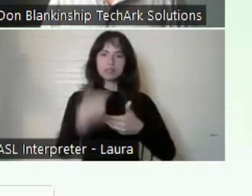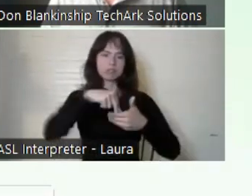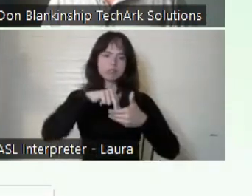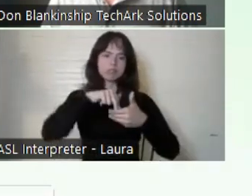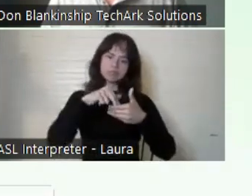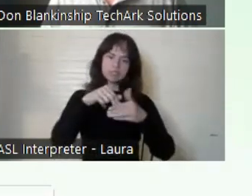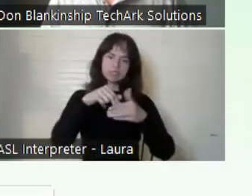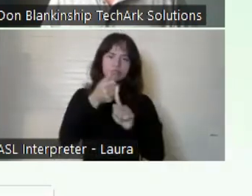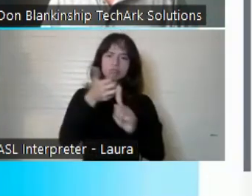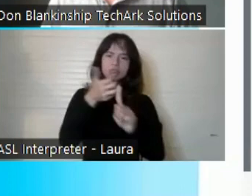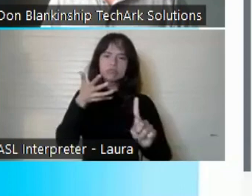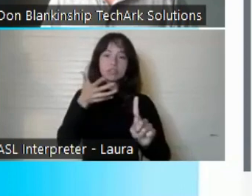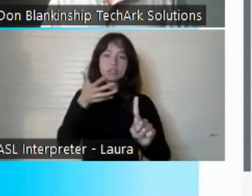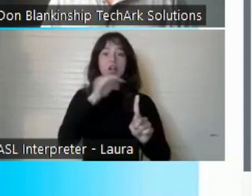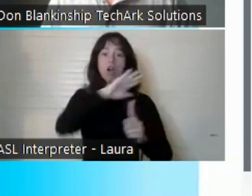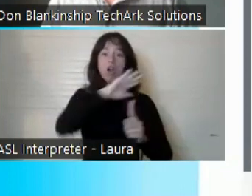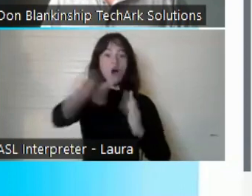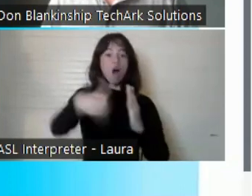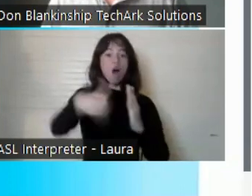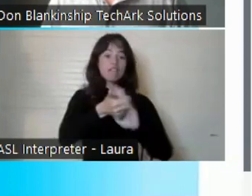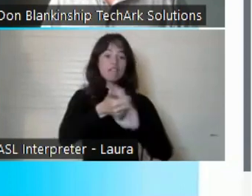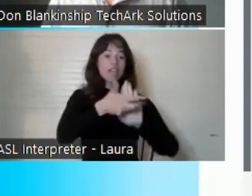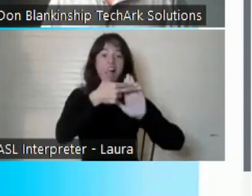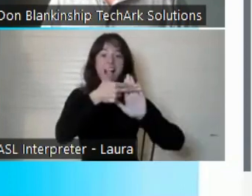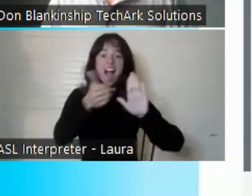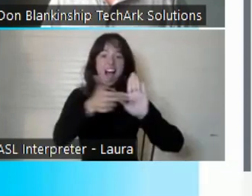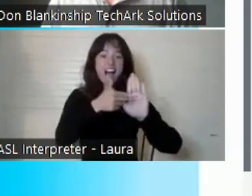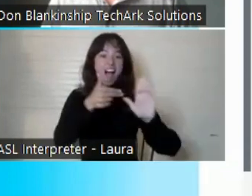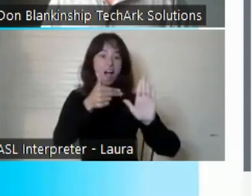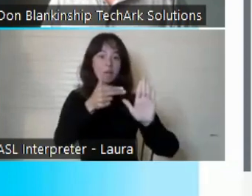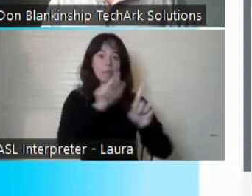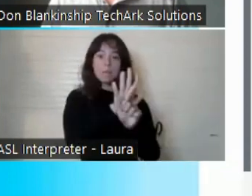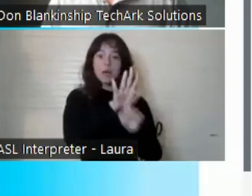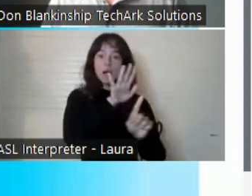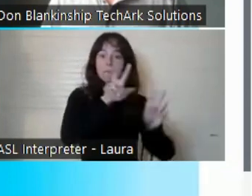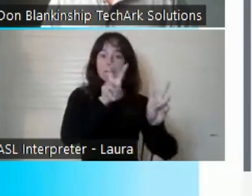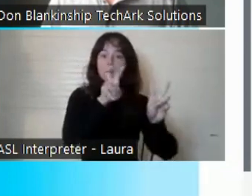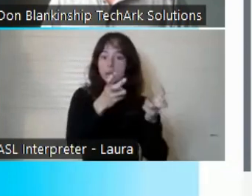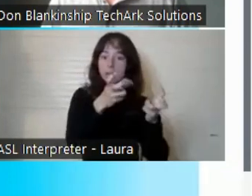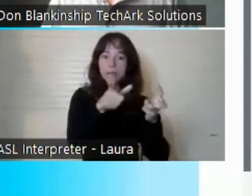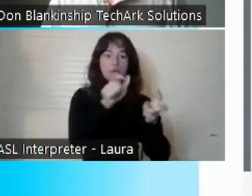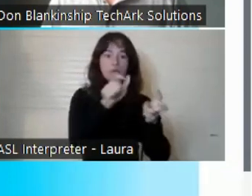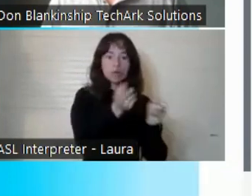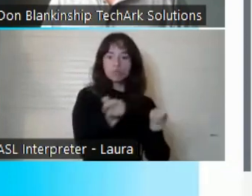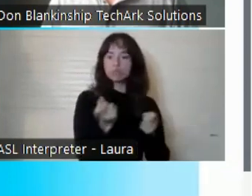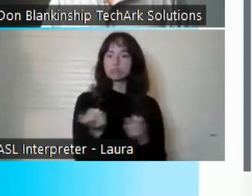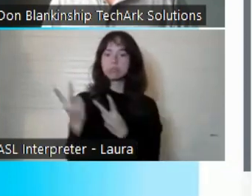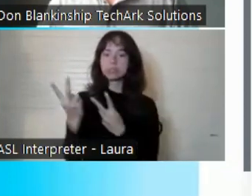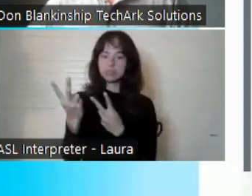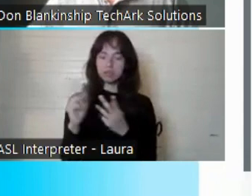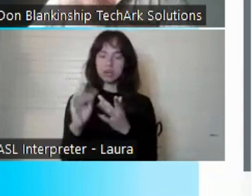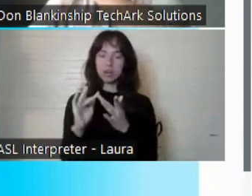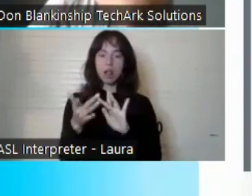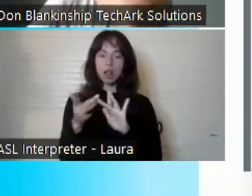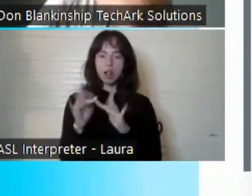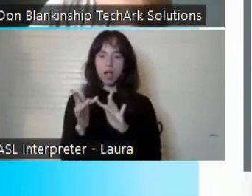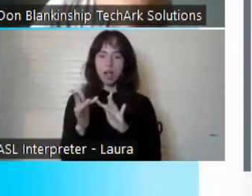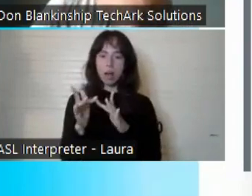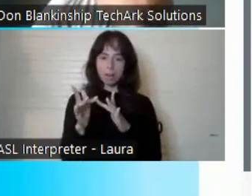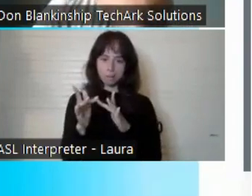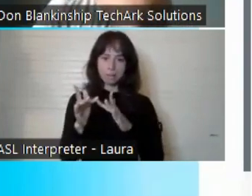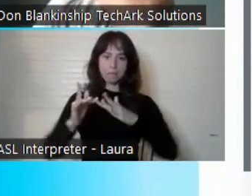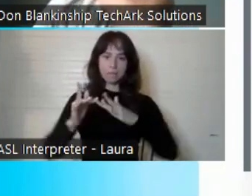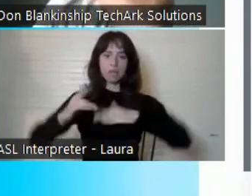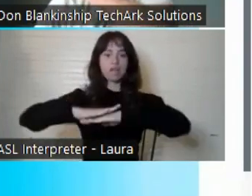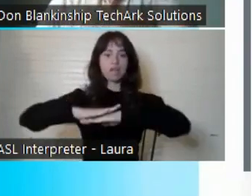from the conversations, and we put them into an online platform called Aspire. And Aspire